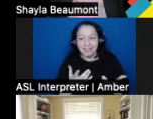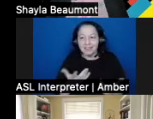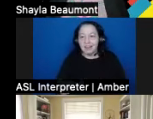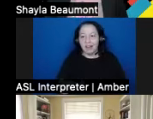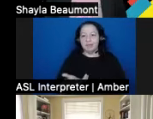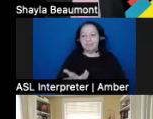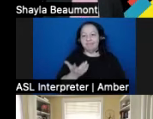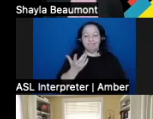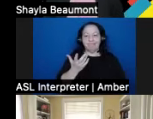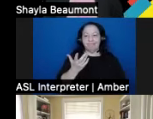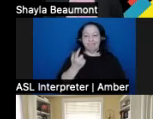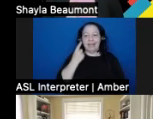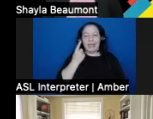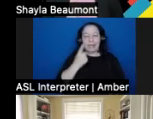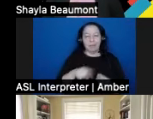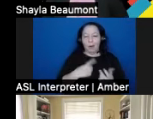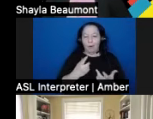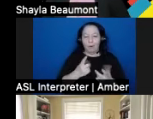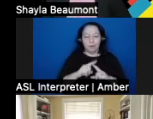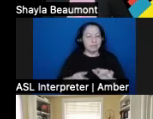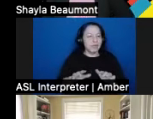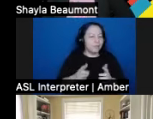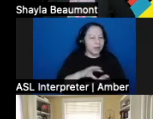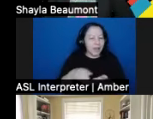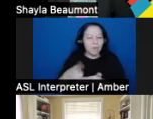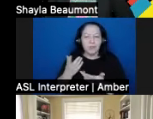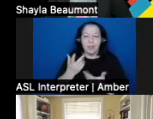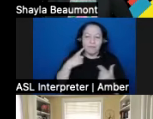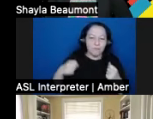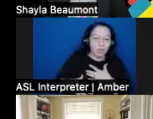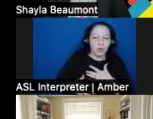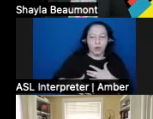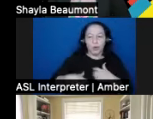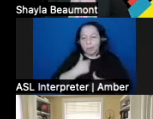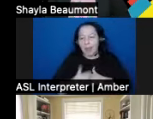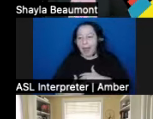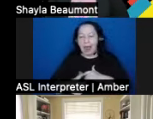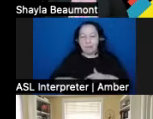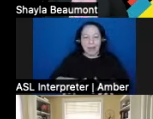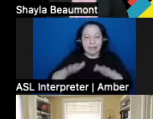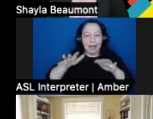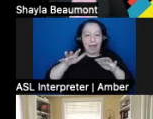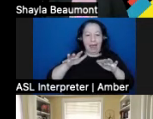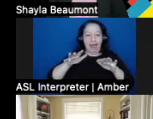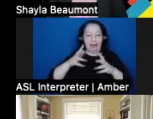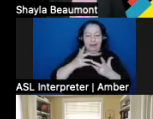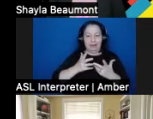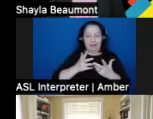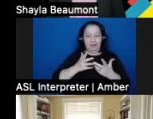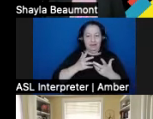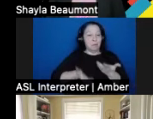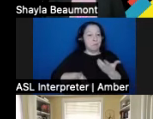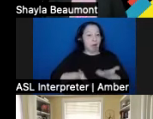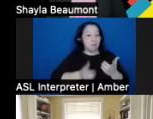Thinking about like varying levels of fear, blame, anxiety, all those kinds of things, like that might look very